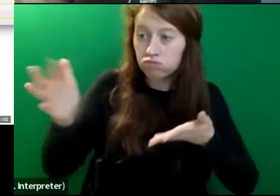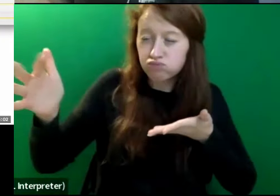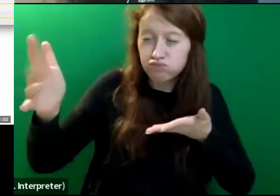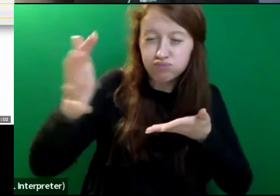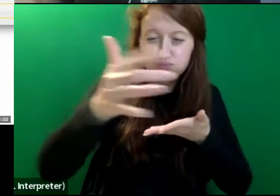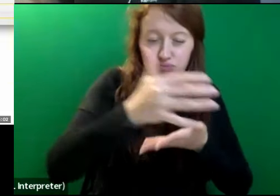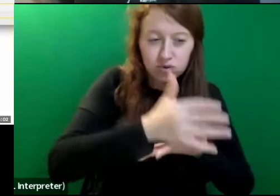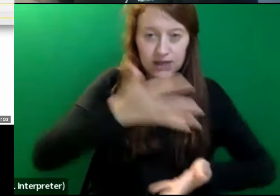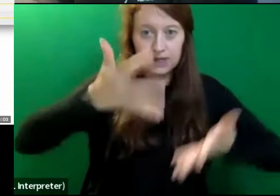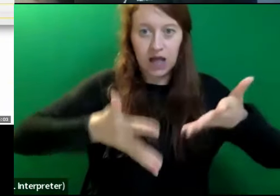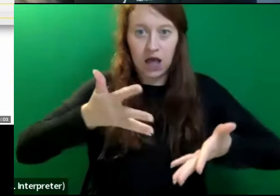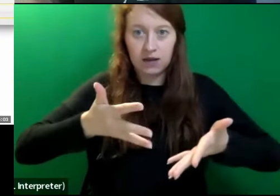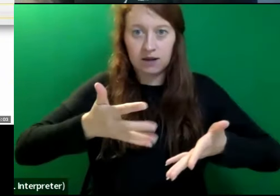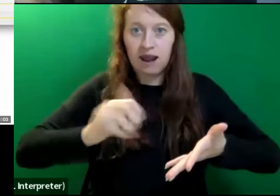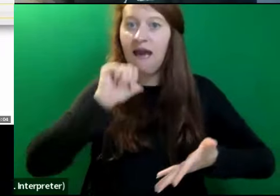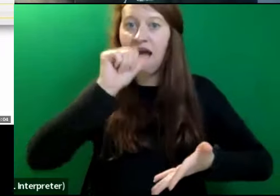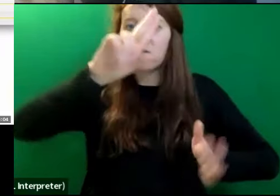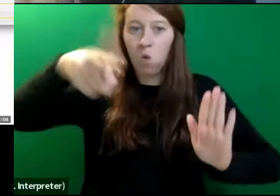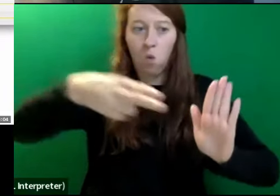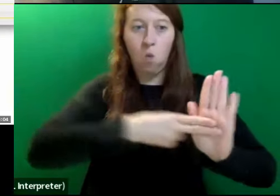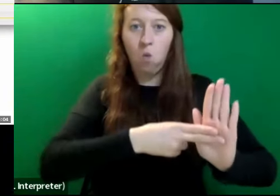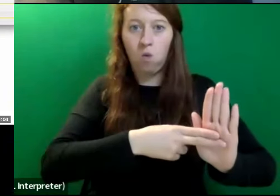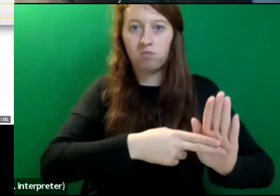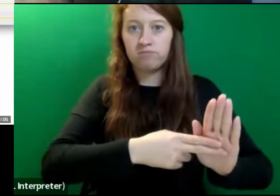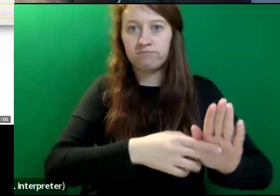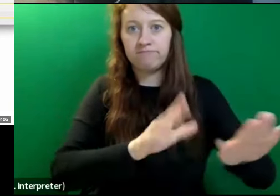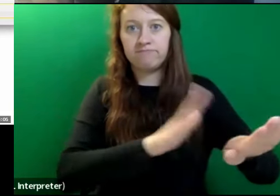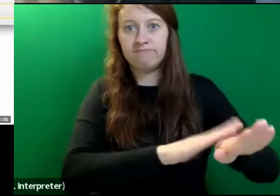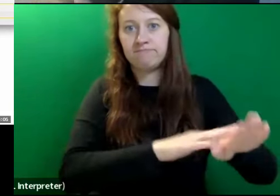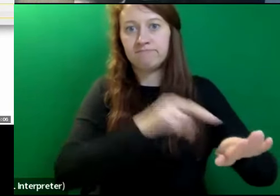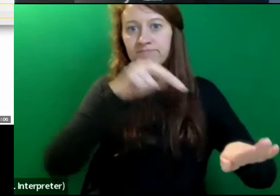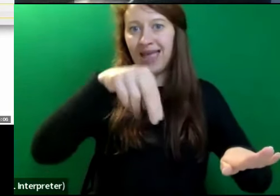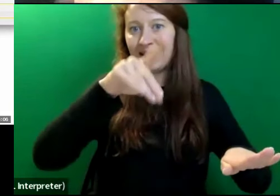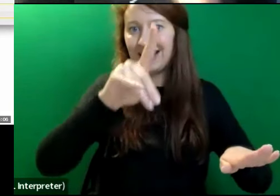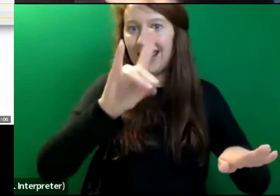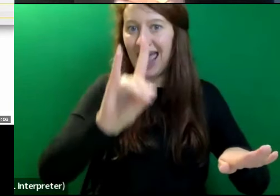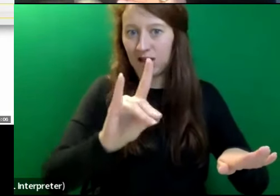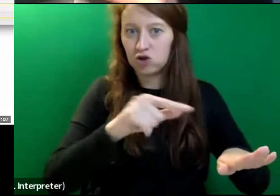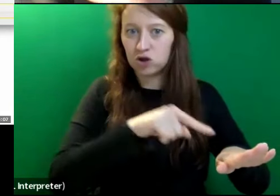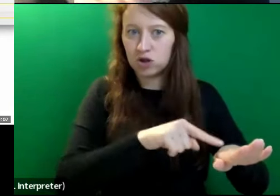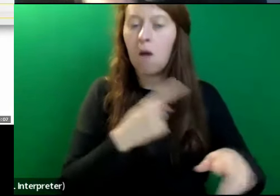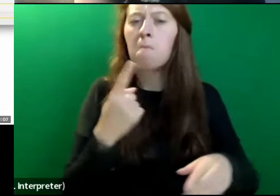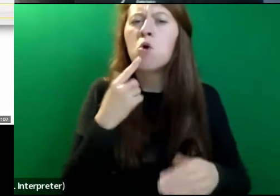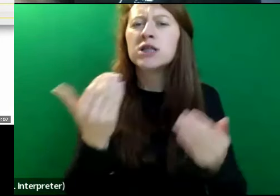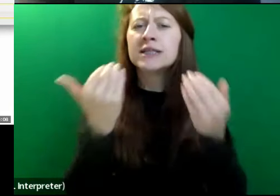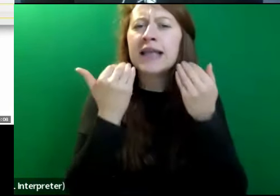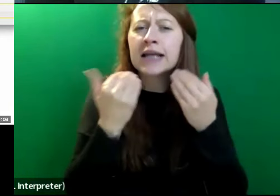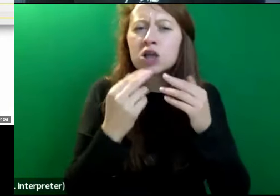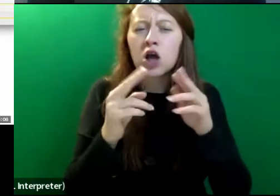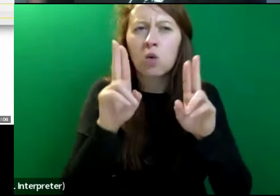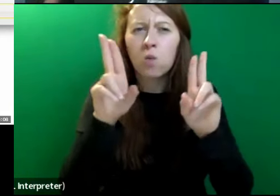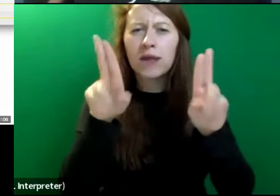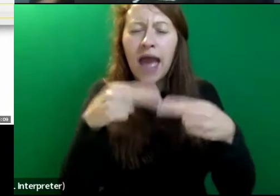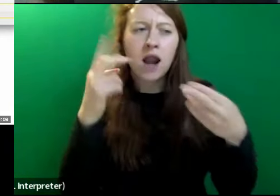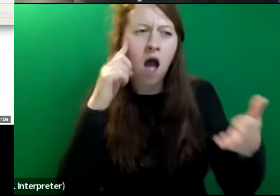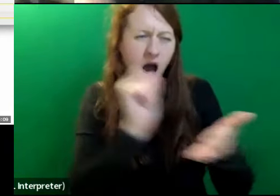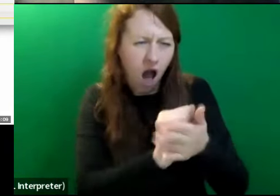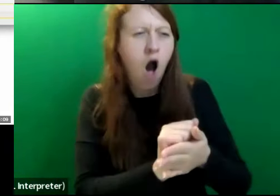the non-dominant hand. So what does that mean? The data doesn't tell us why this is the case, but it does tell us